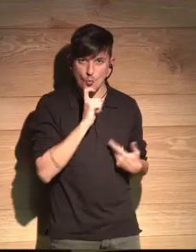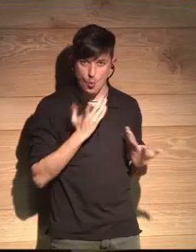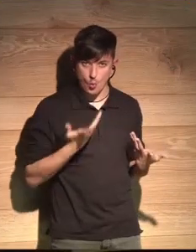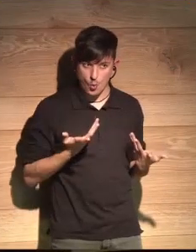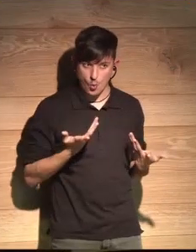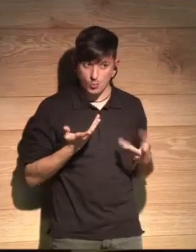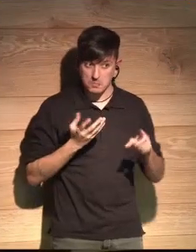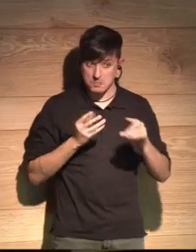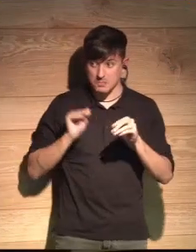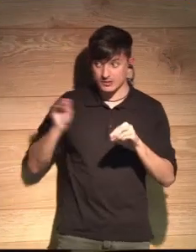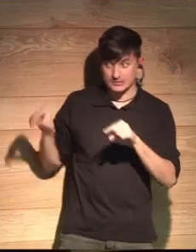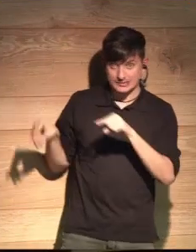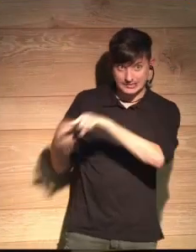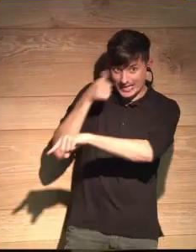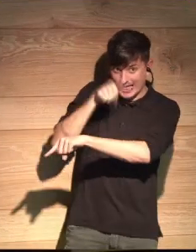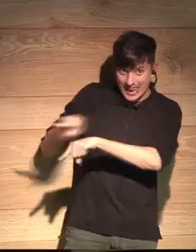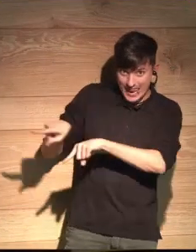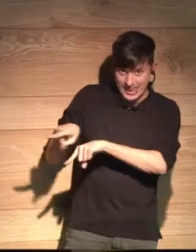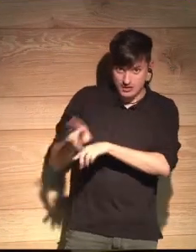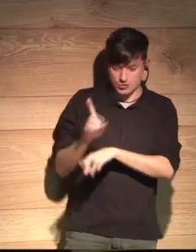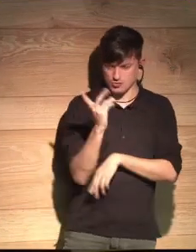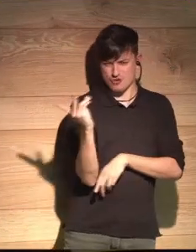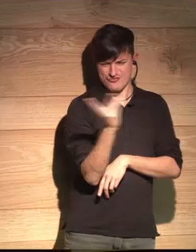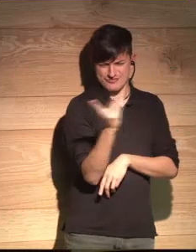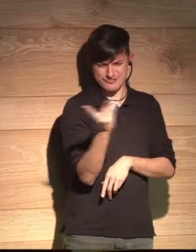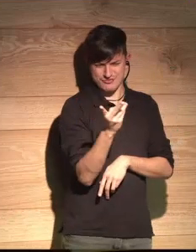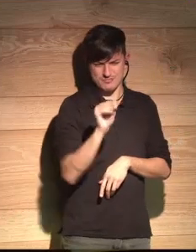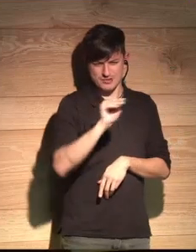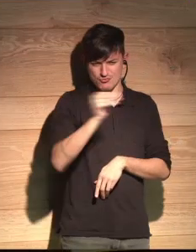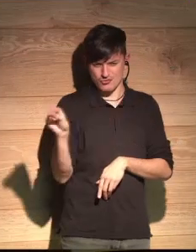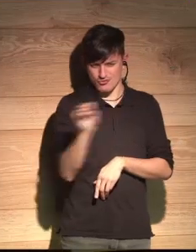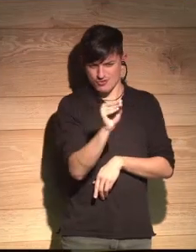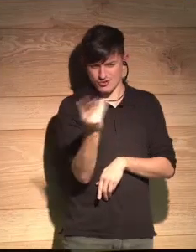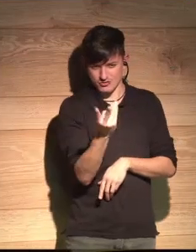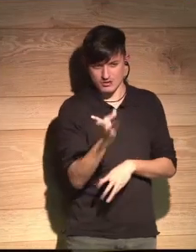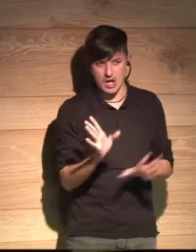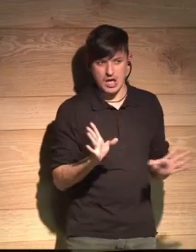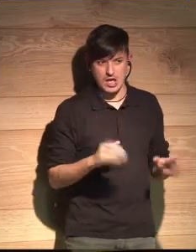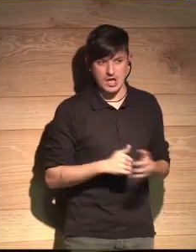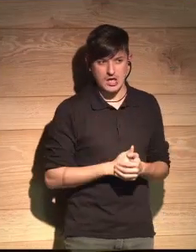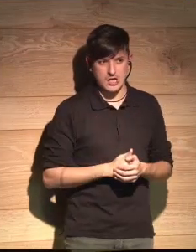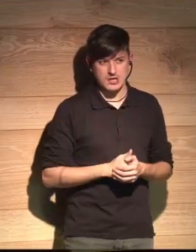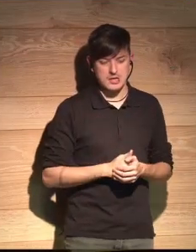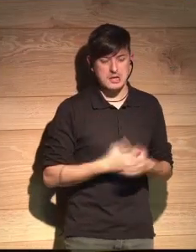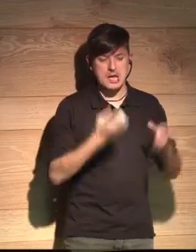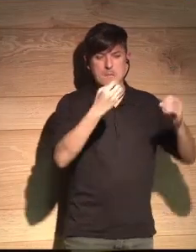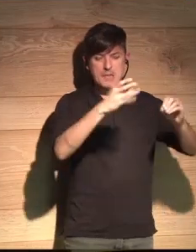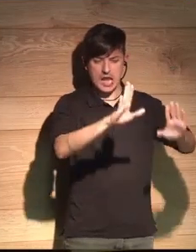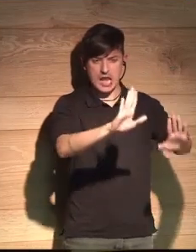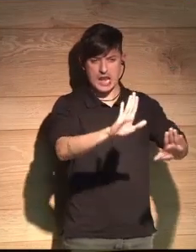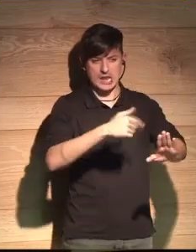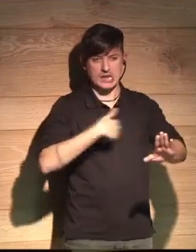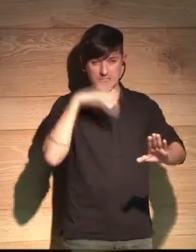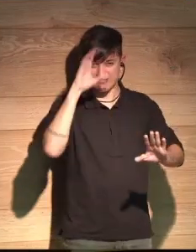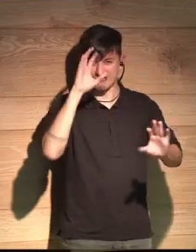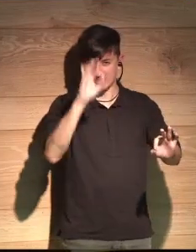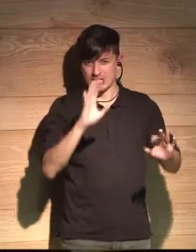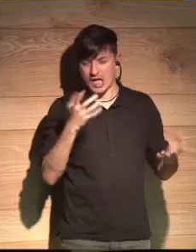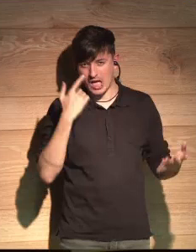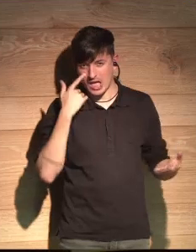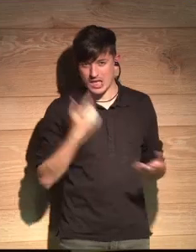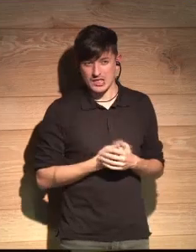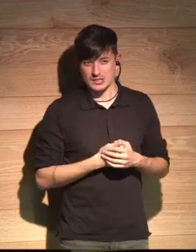human one? Are you asking him or are you asking me? Both of you. I'm asking both of you. Because to